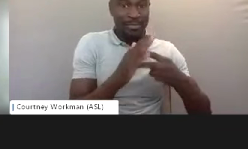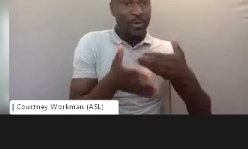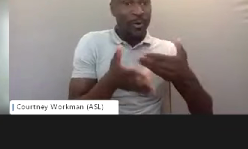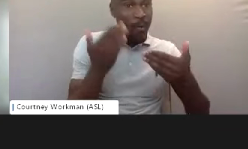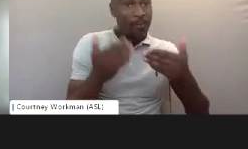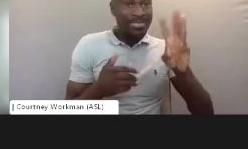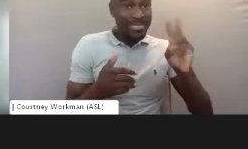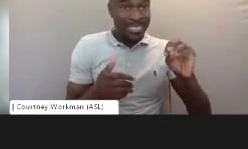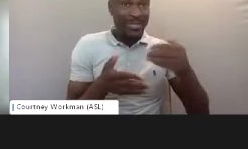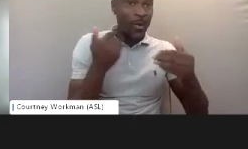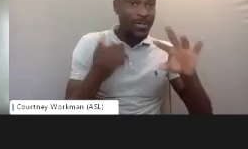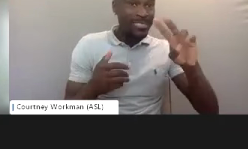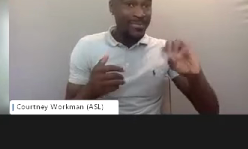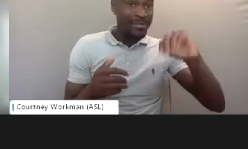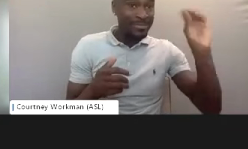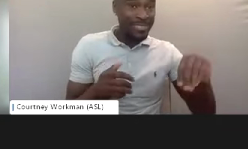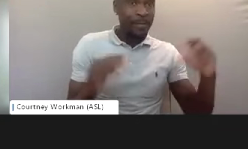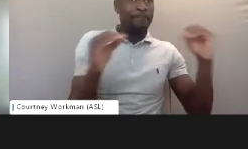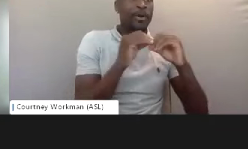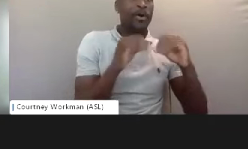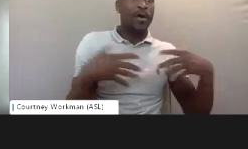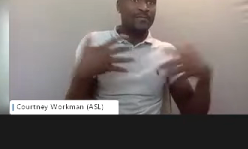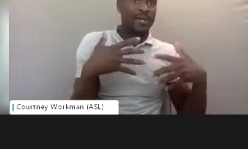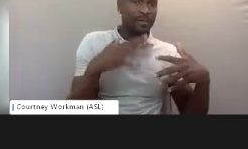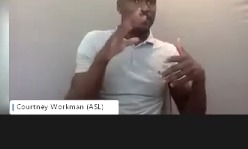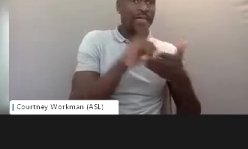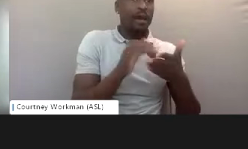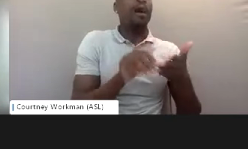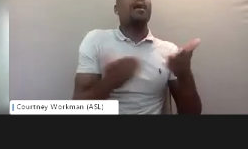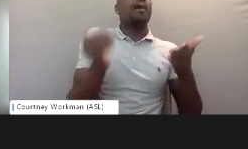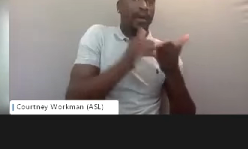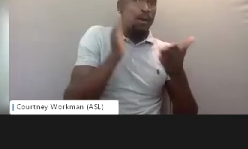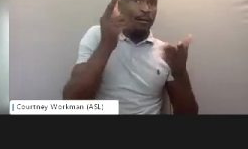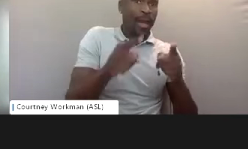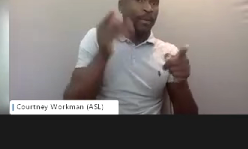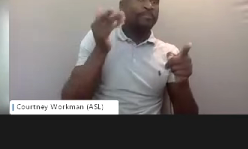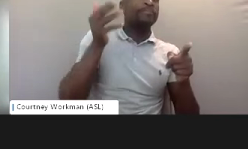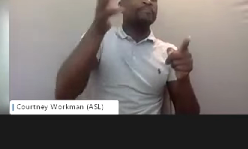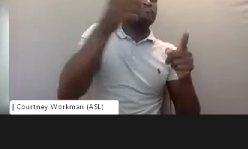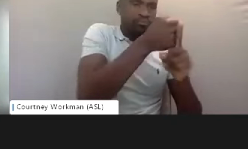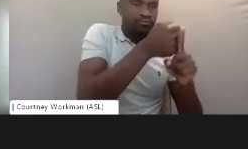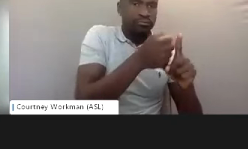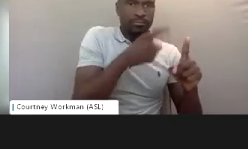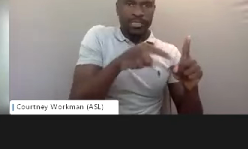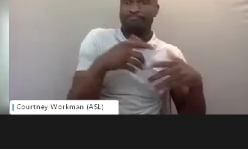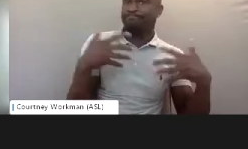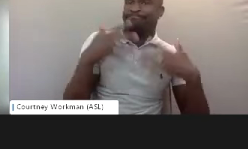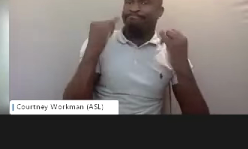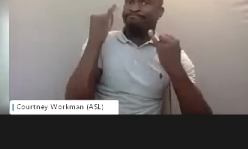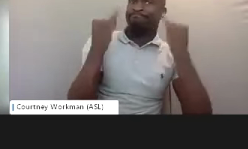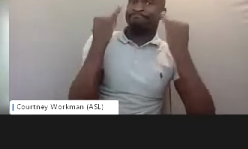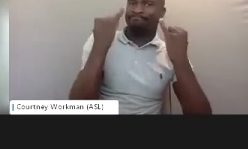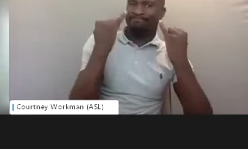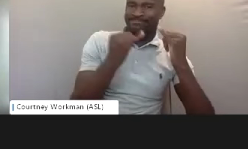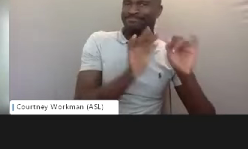of people were fearful that another mass violence incident would occur in their community. And down at the bottom, you can see we